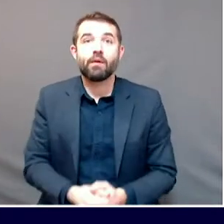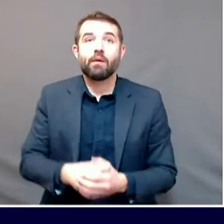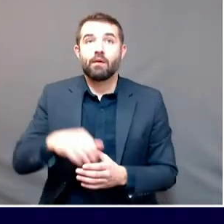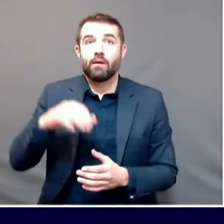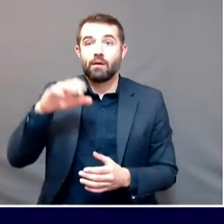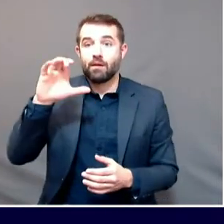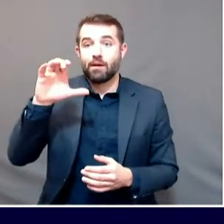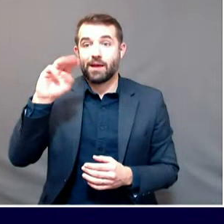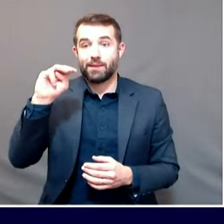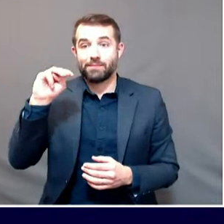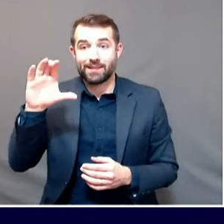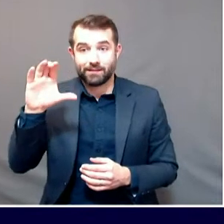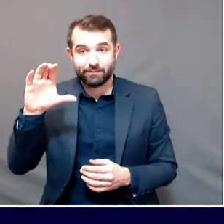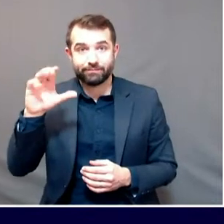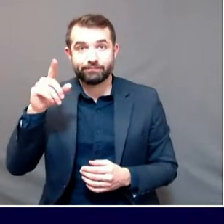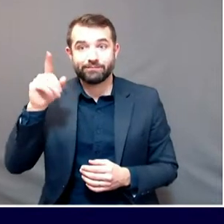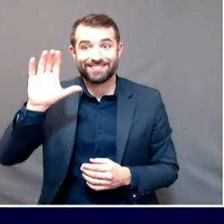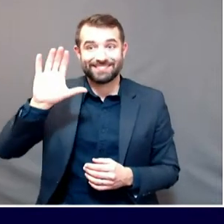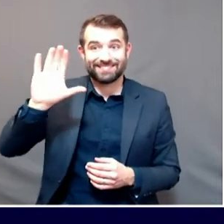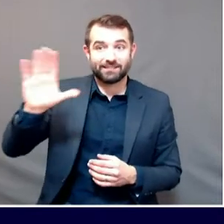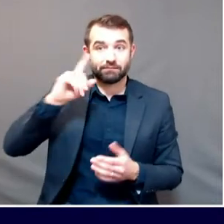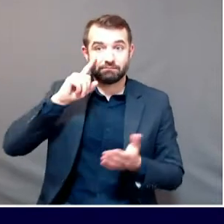more about the question you noted, Don.